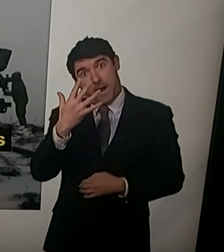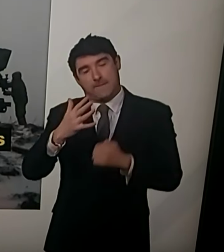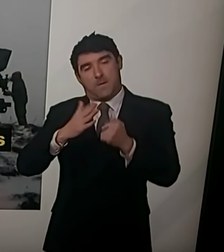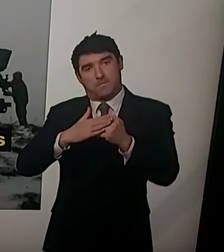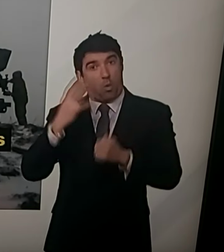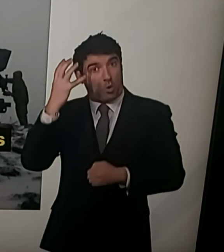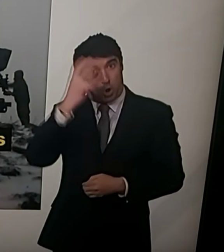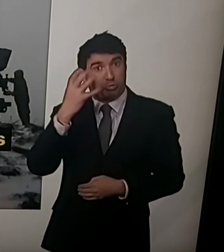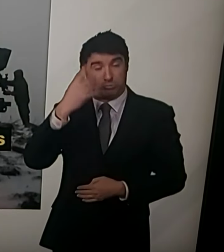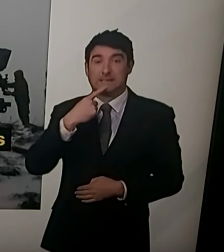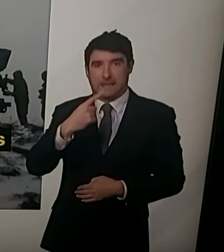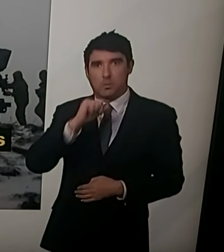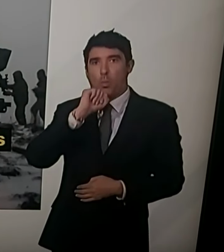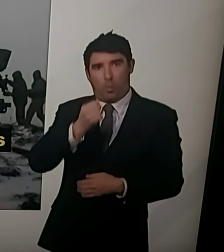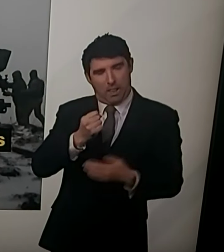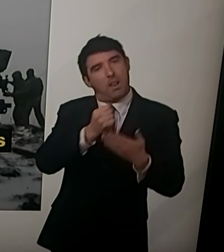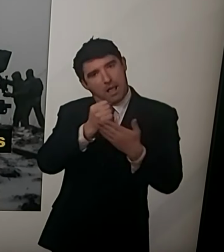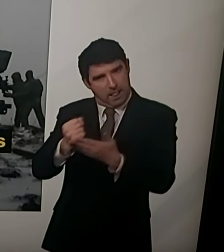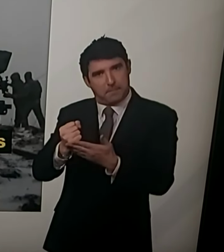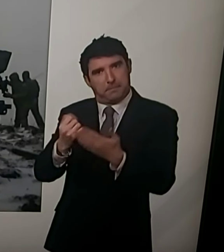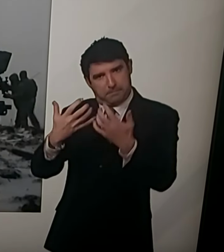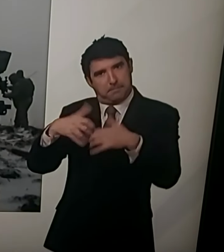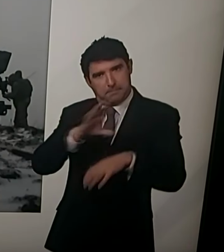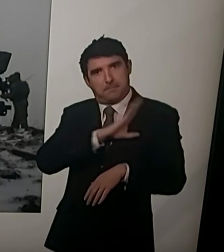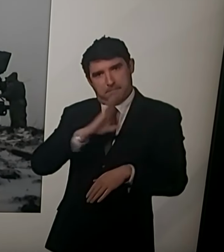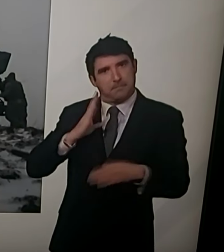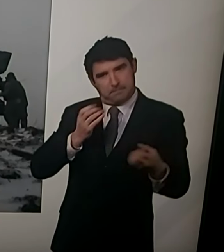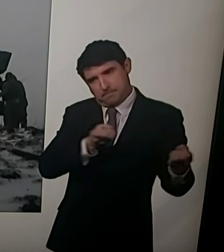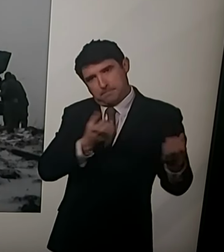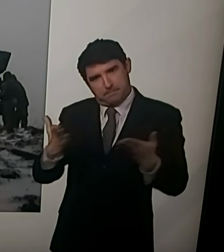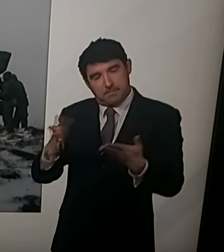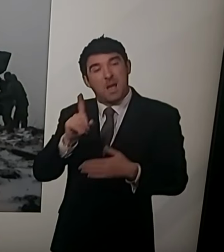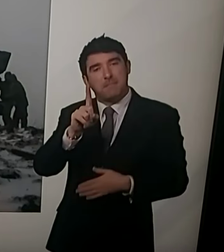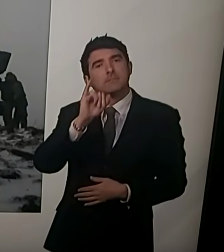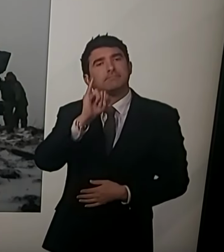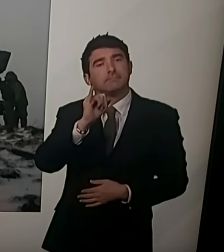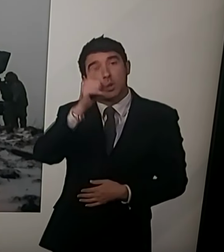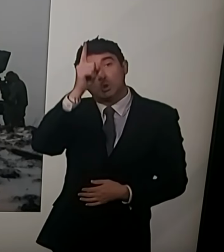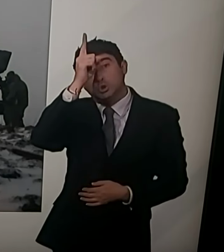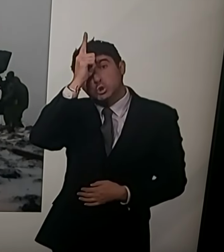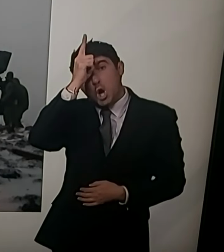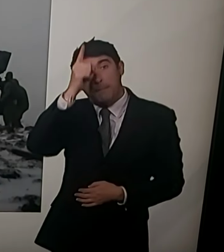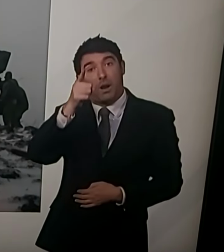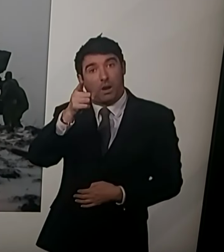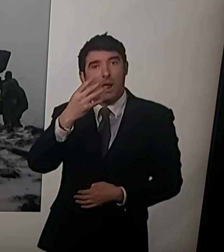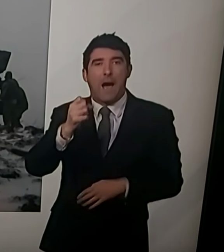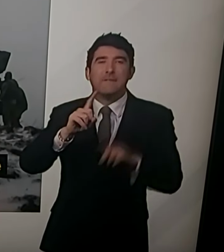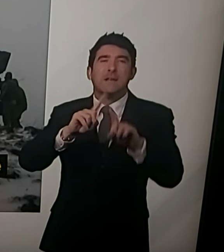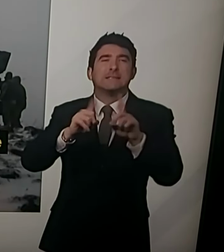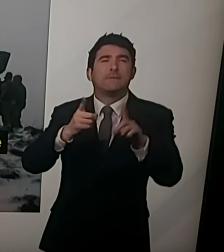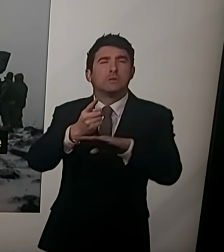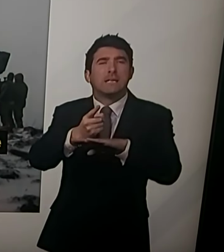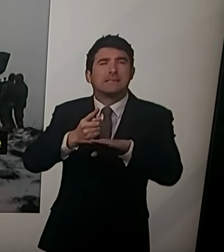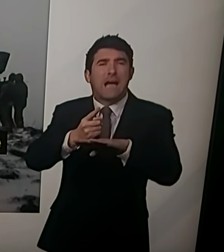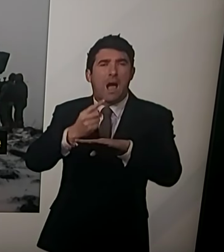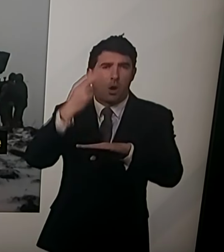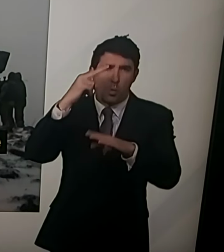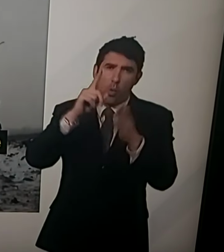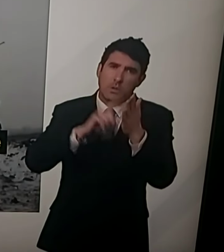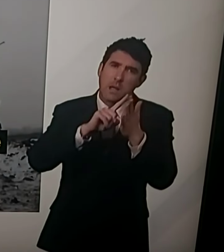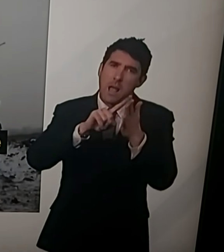commitments, and that countries like, well, Germany was a main supplier of these leopard tanks, a different model, and it needs to